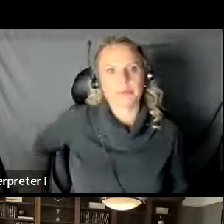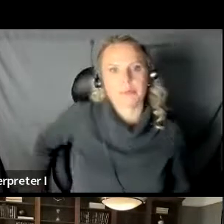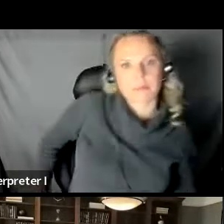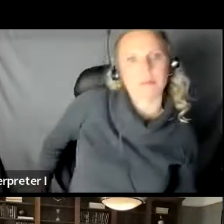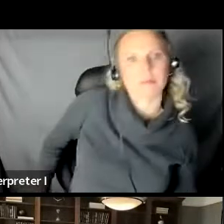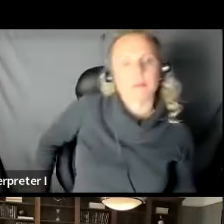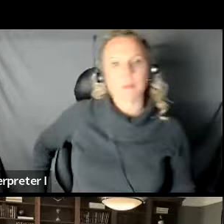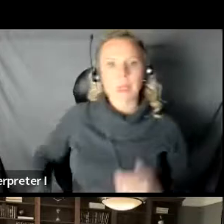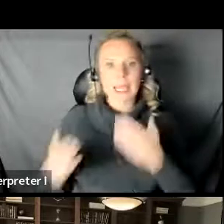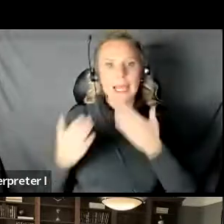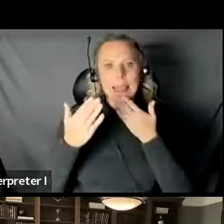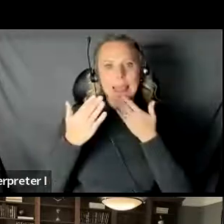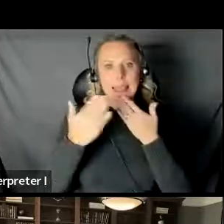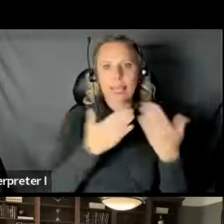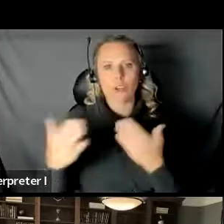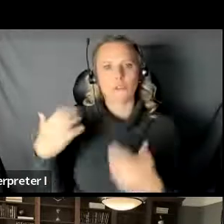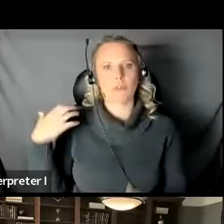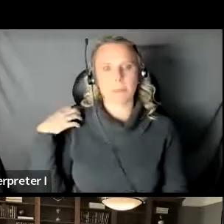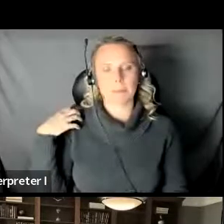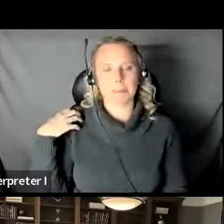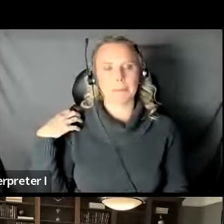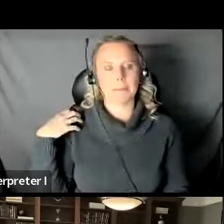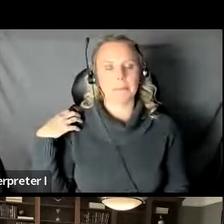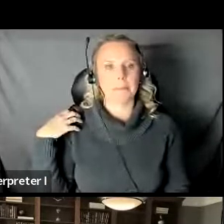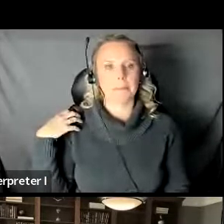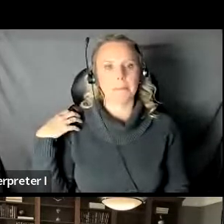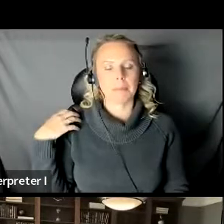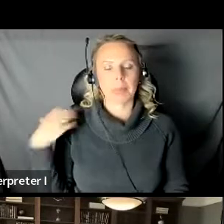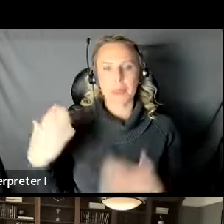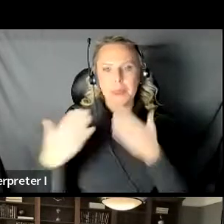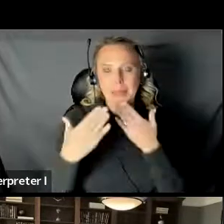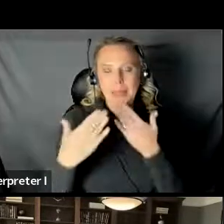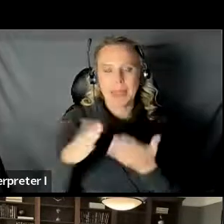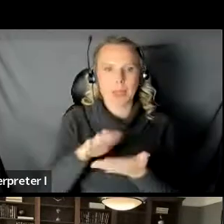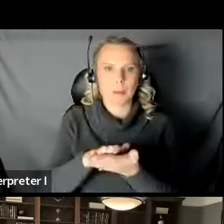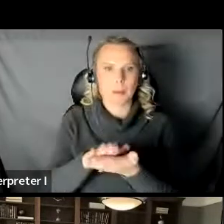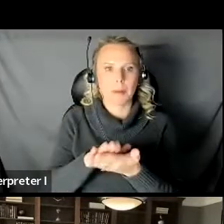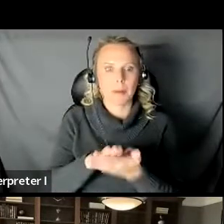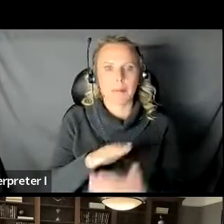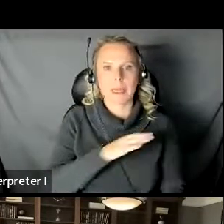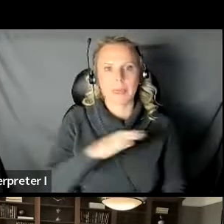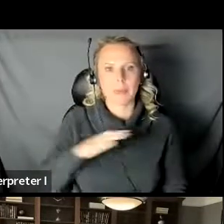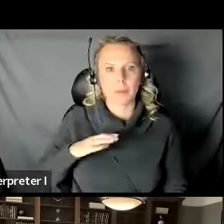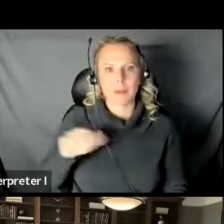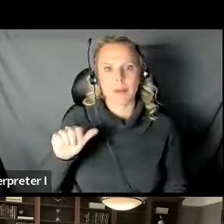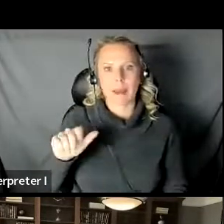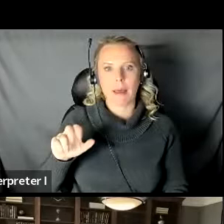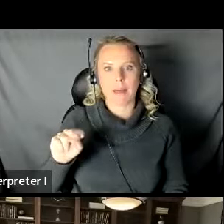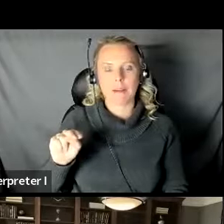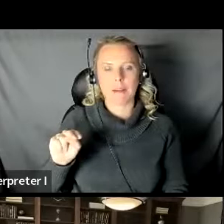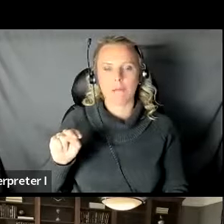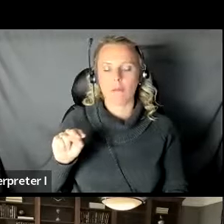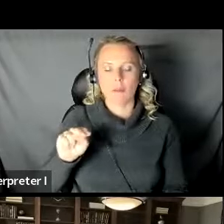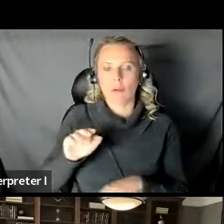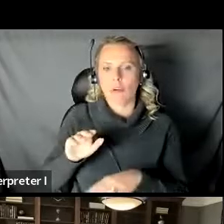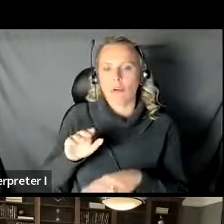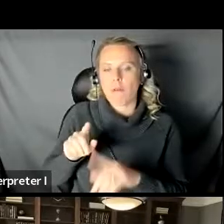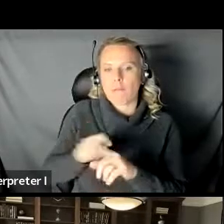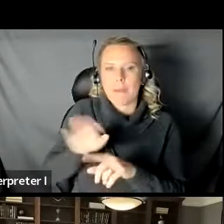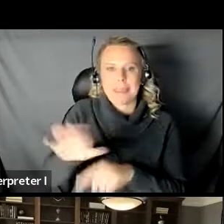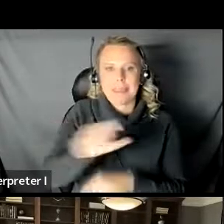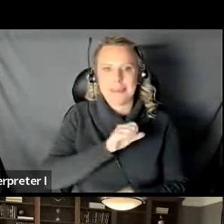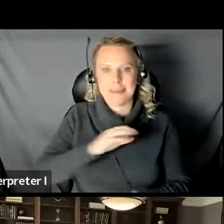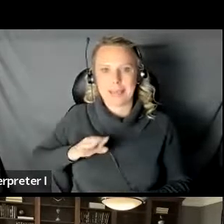Thank you. Thank you, Chairman. I just want to thank and commend Councilmember Allen and everyone on his staff and the